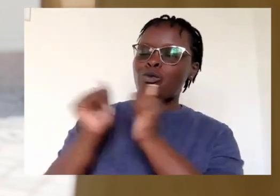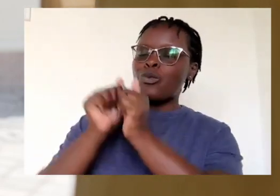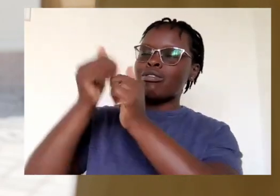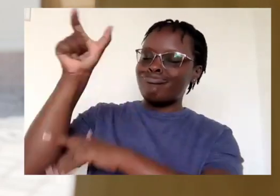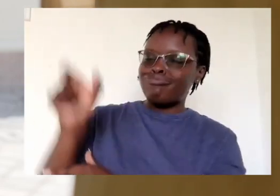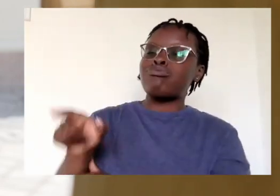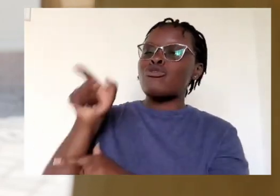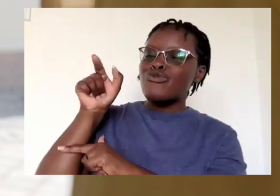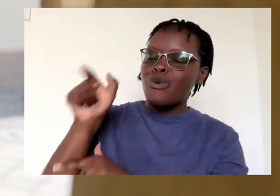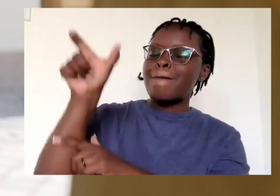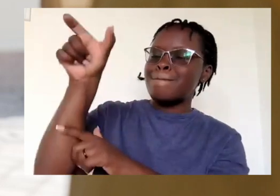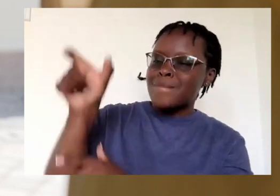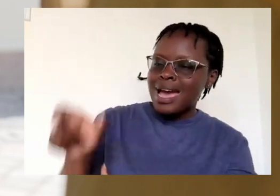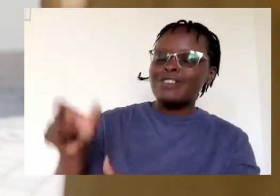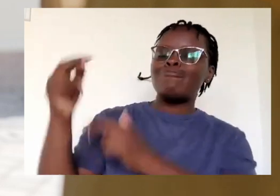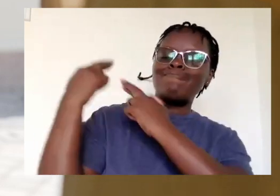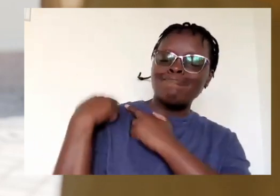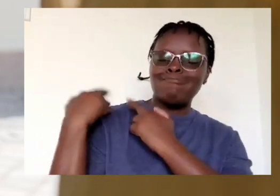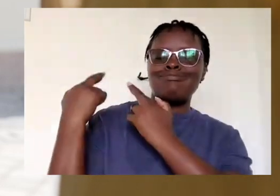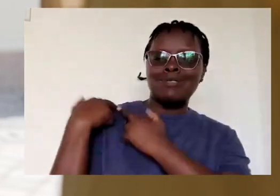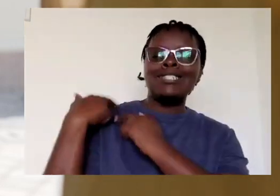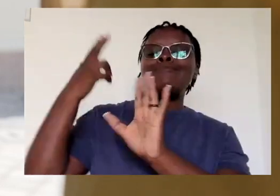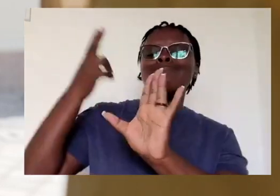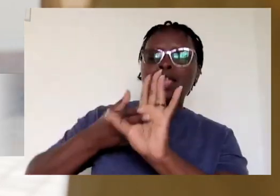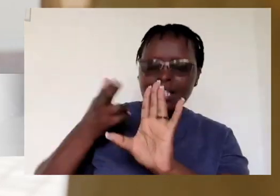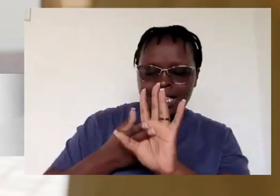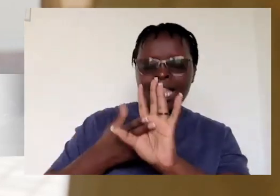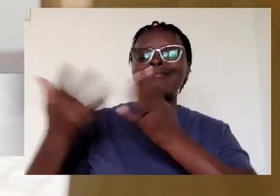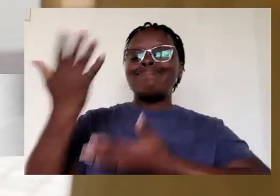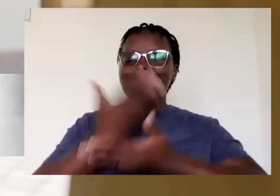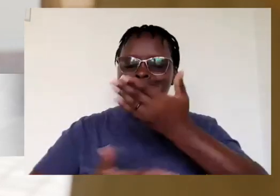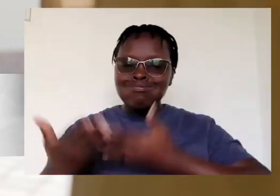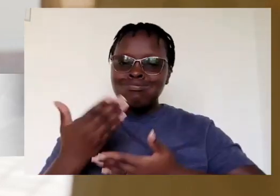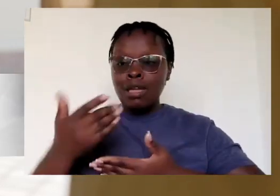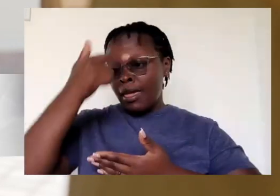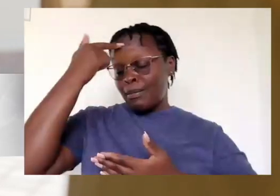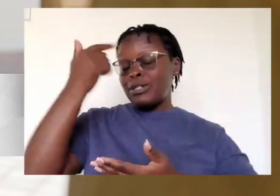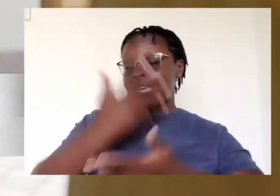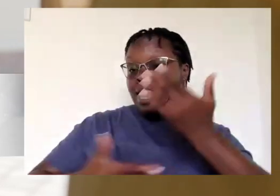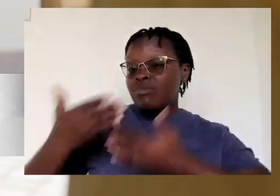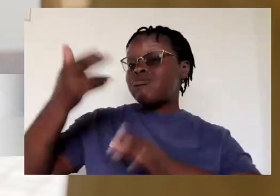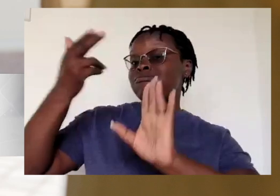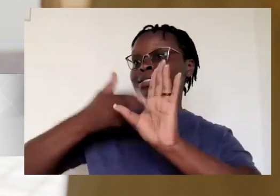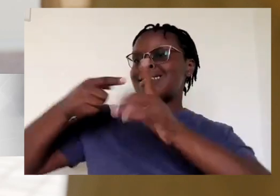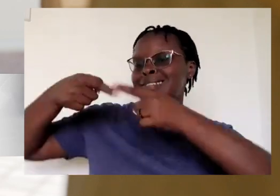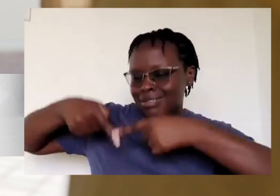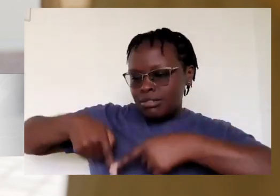thing. You are the one who should be engaged, not involved, because engagement is